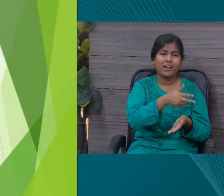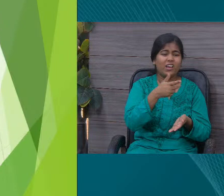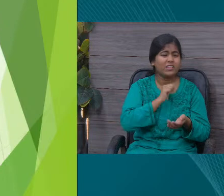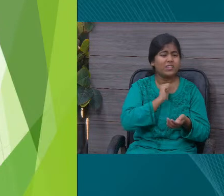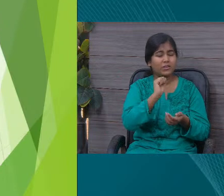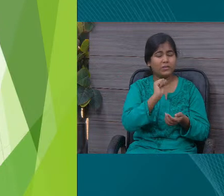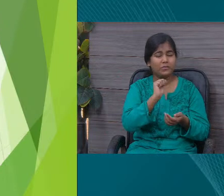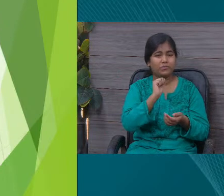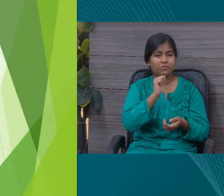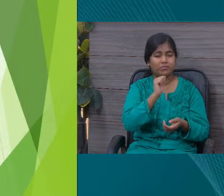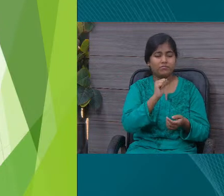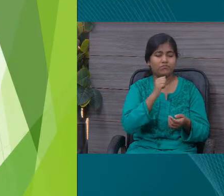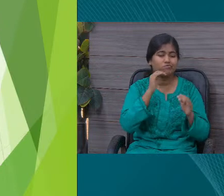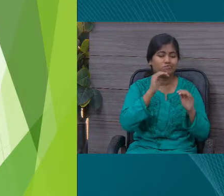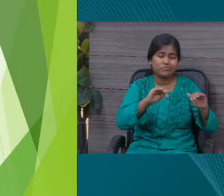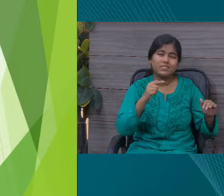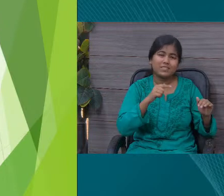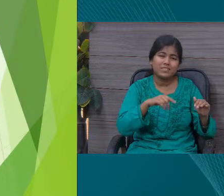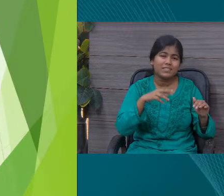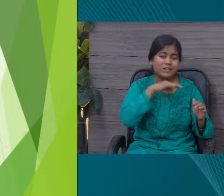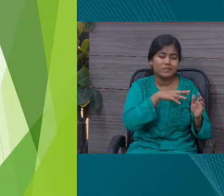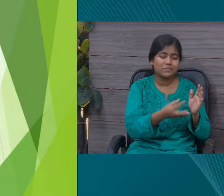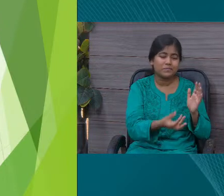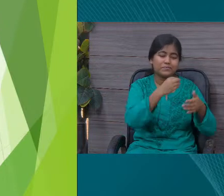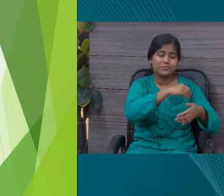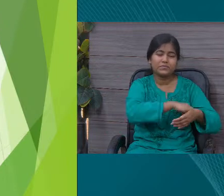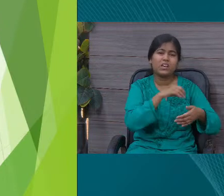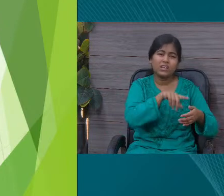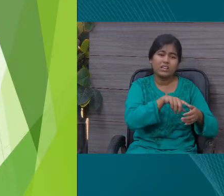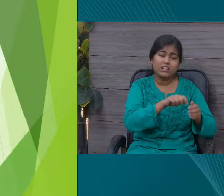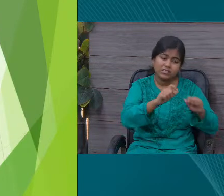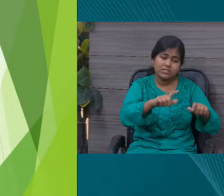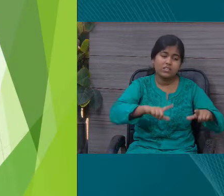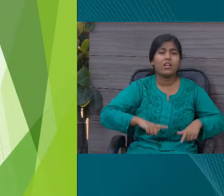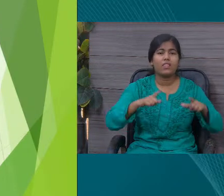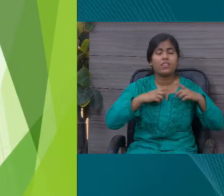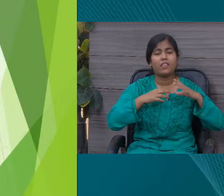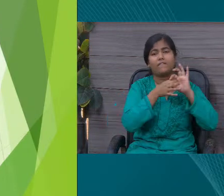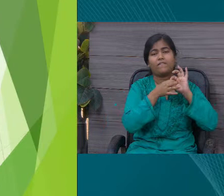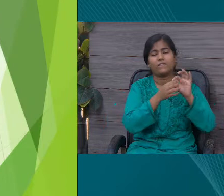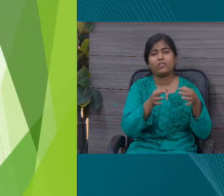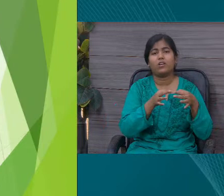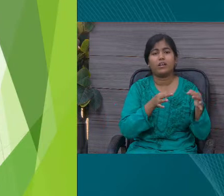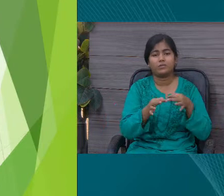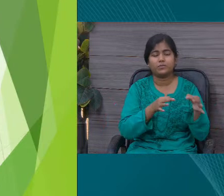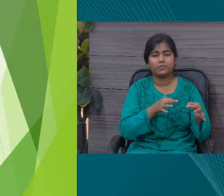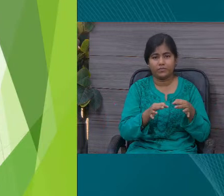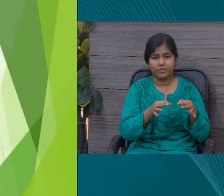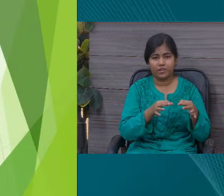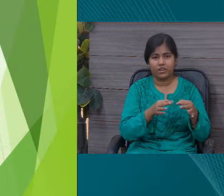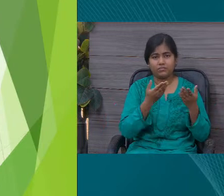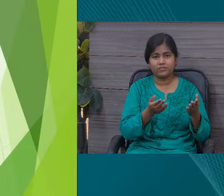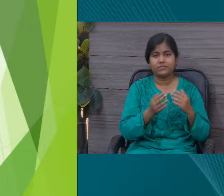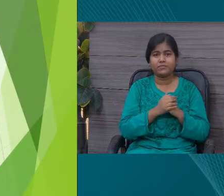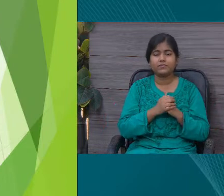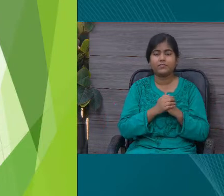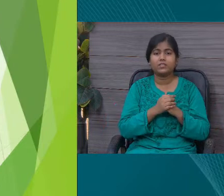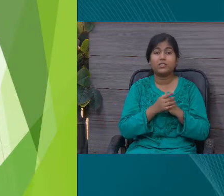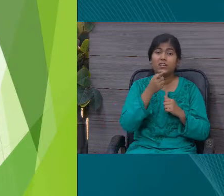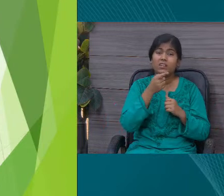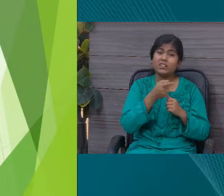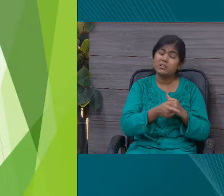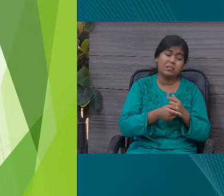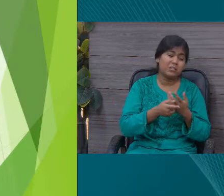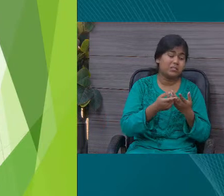pickers. That, like I explained earlier also, the rag picker, the child, he is compelled to